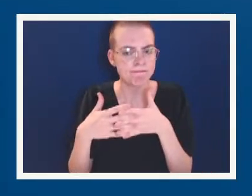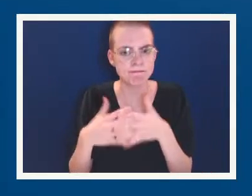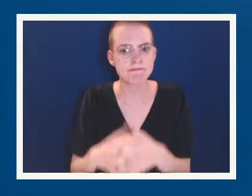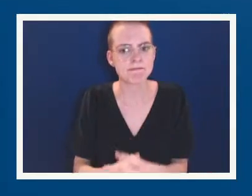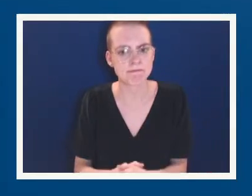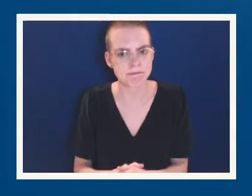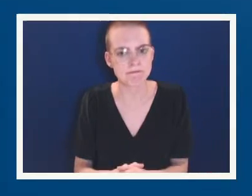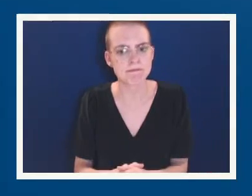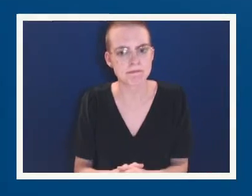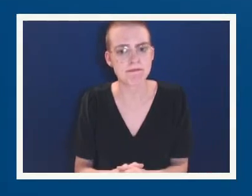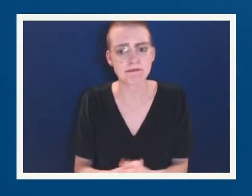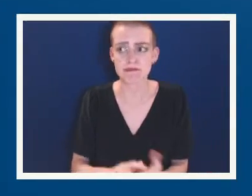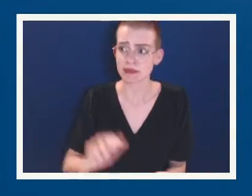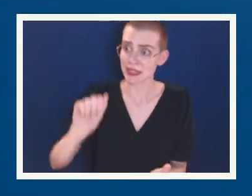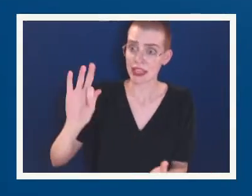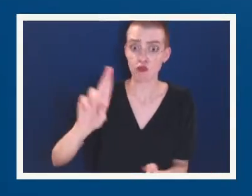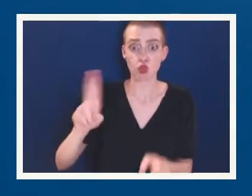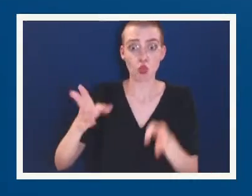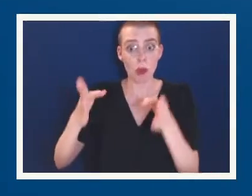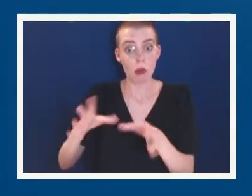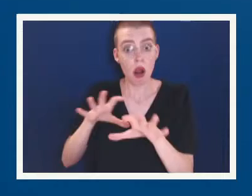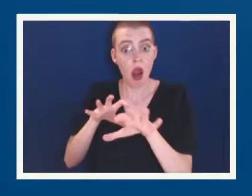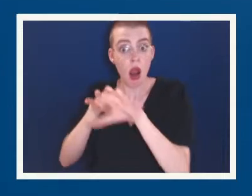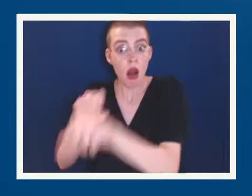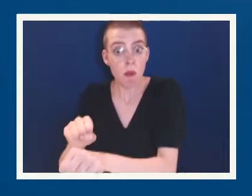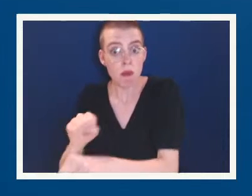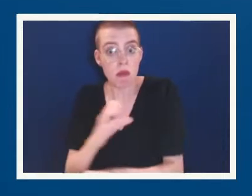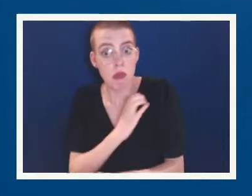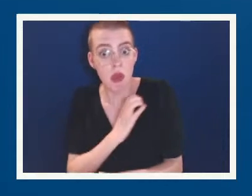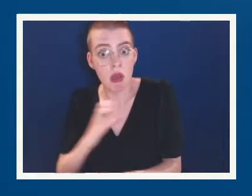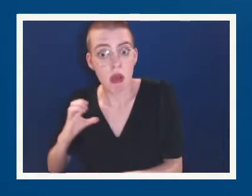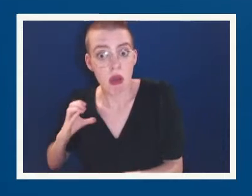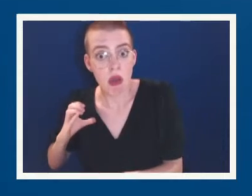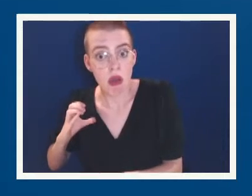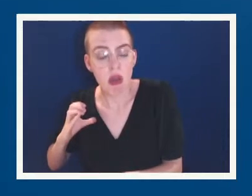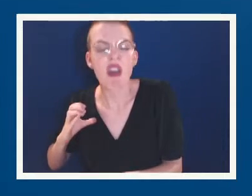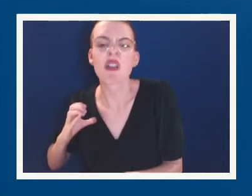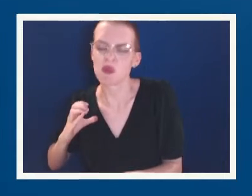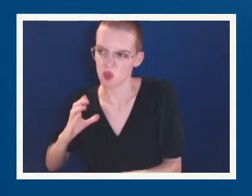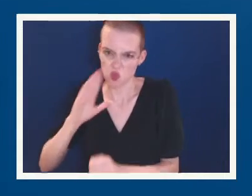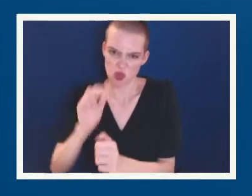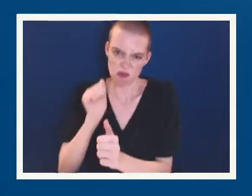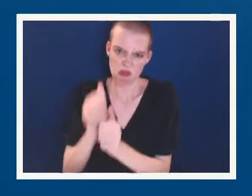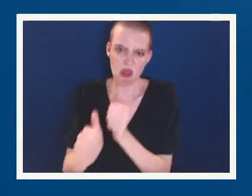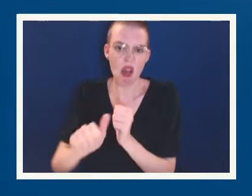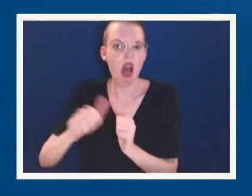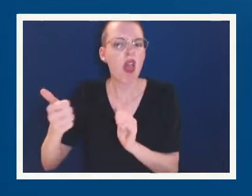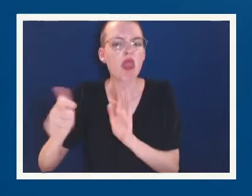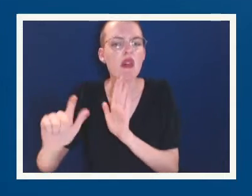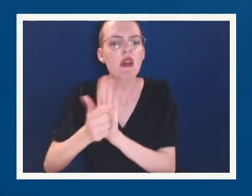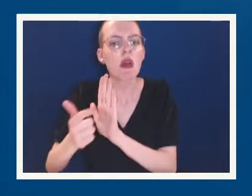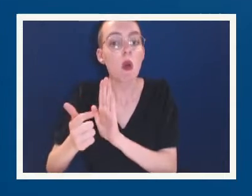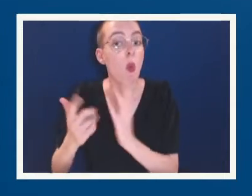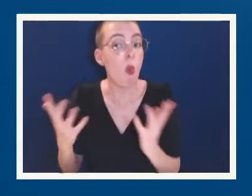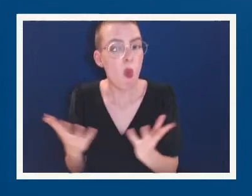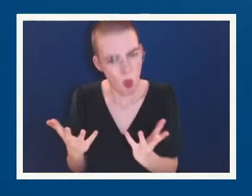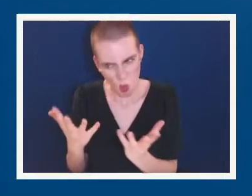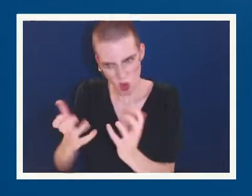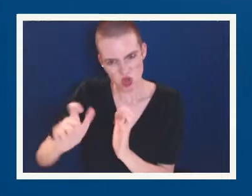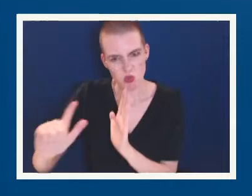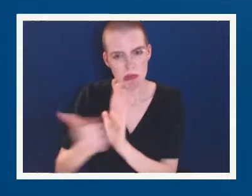But if Republicans take control of the Congress, they're going to pass another ban. They want to have a national ban on